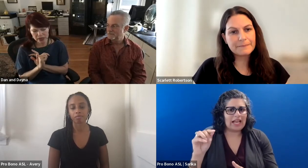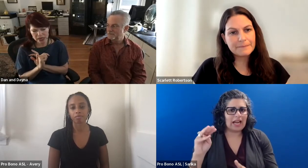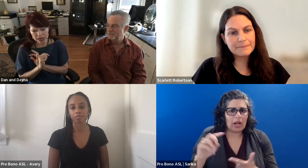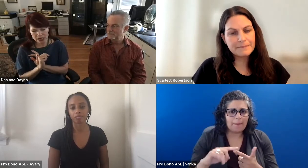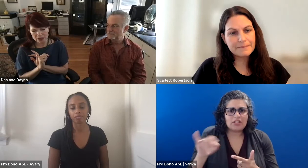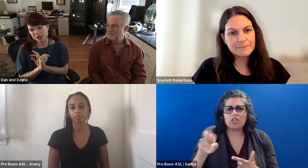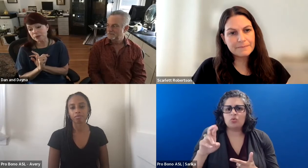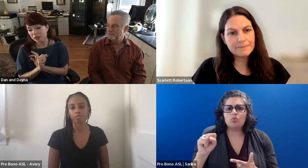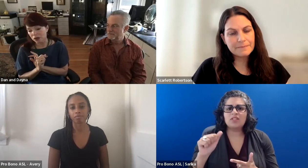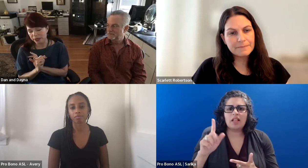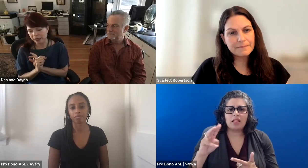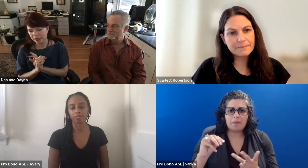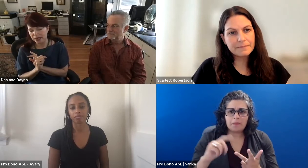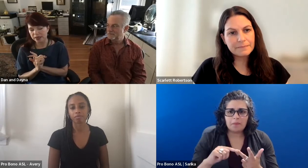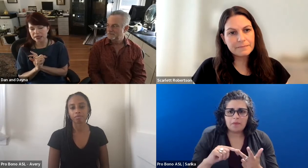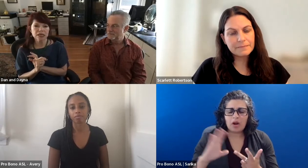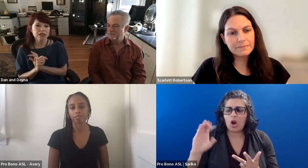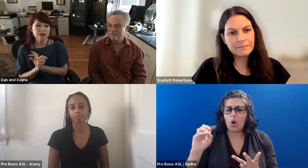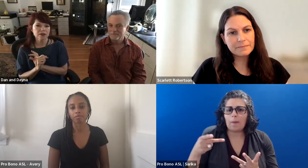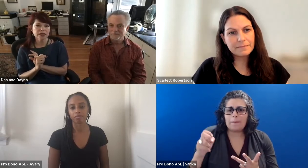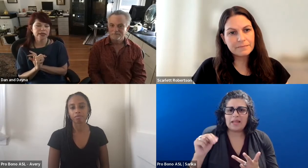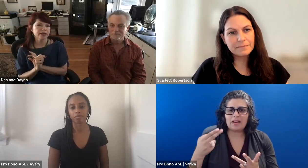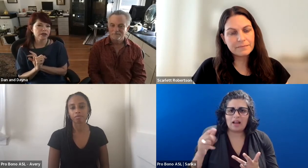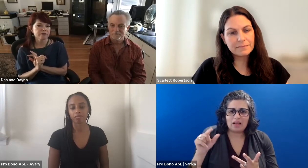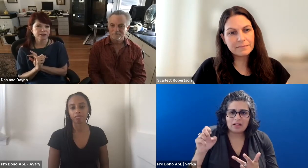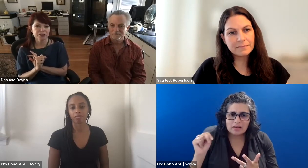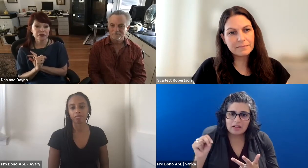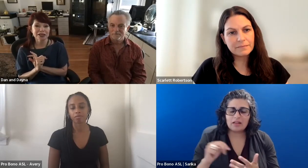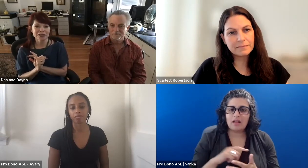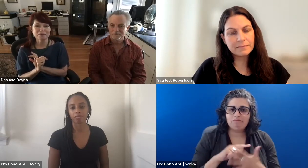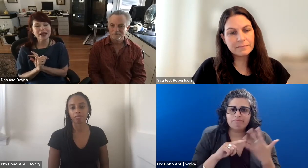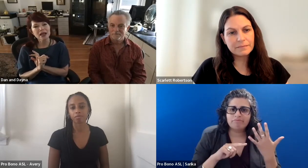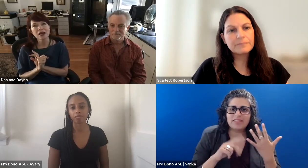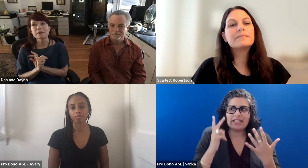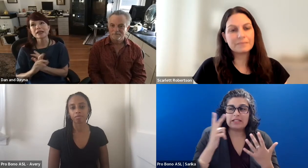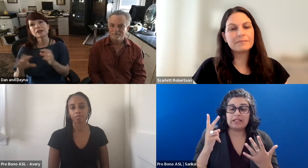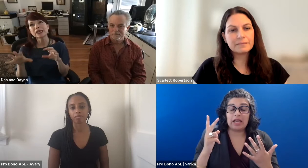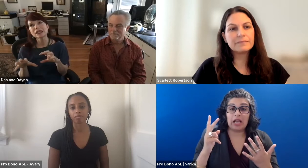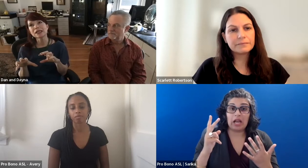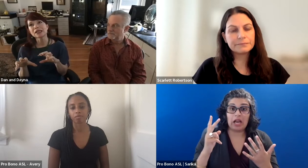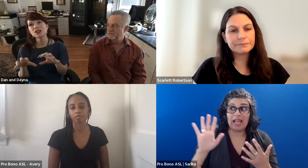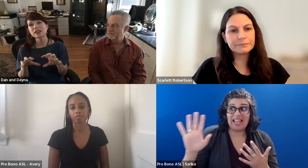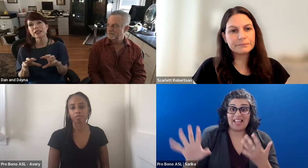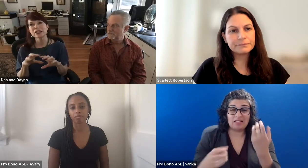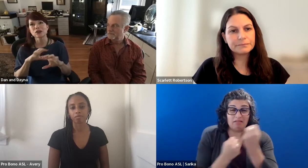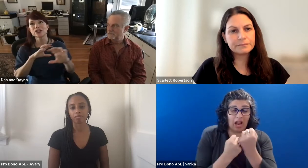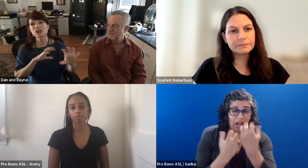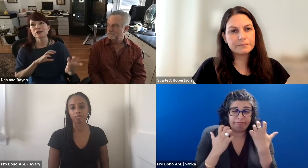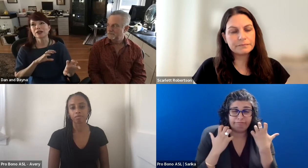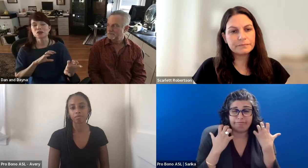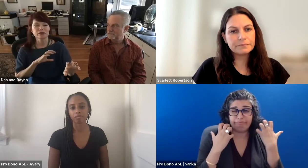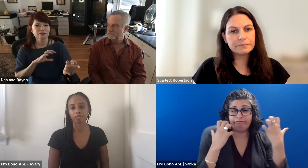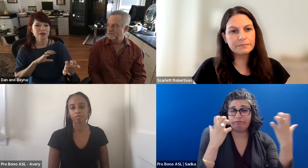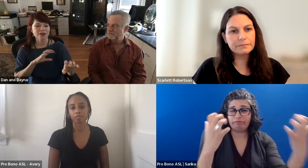know, to be in Copenhagen and see the extent of his fandom. And I feel like each city or